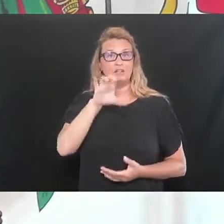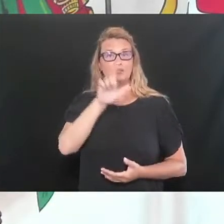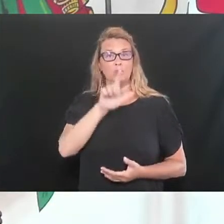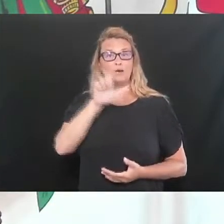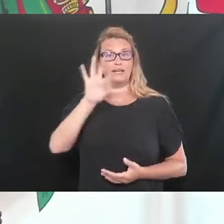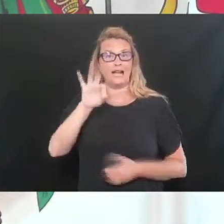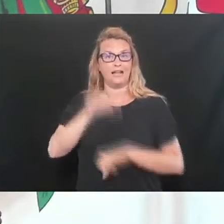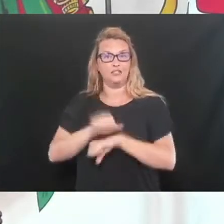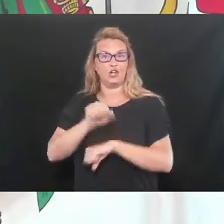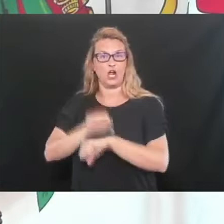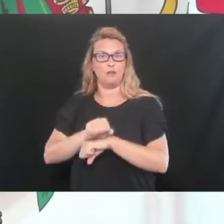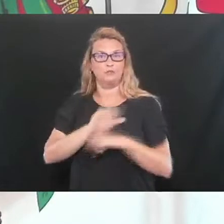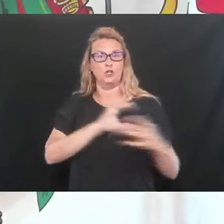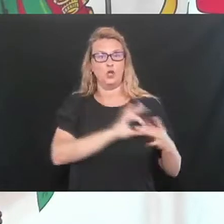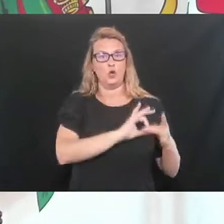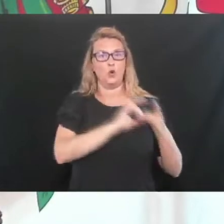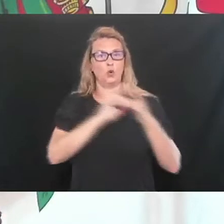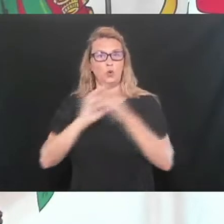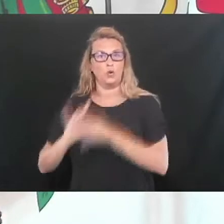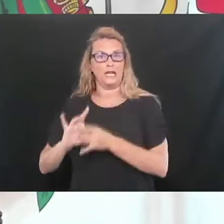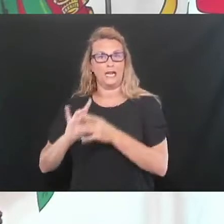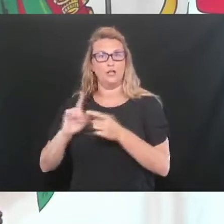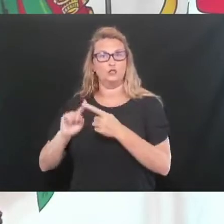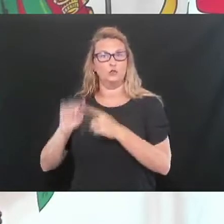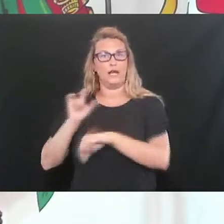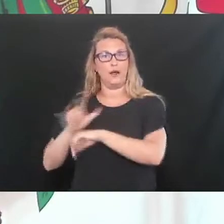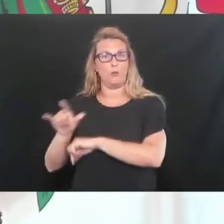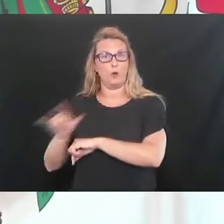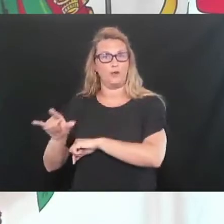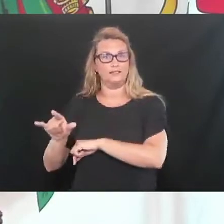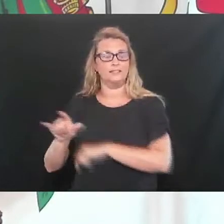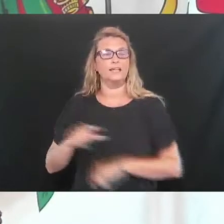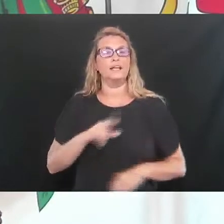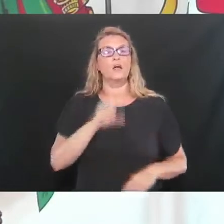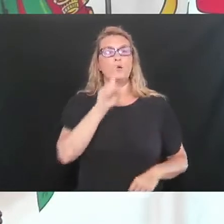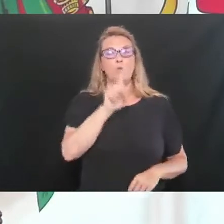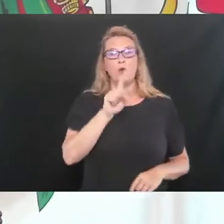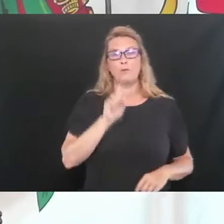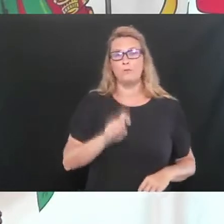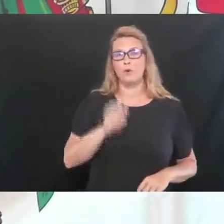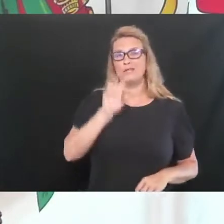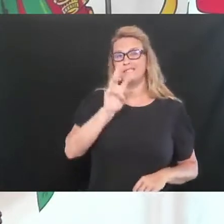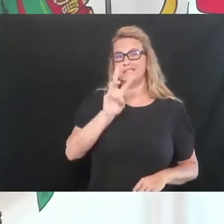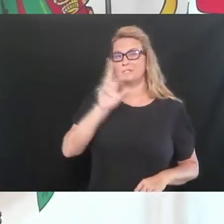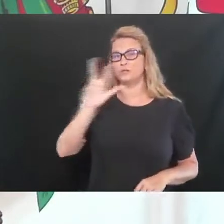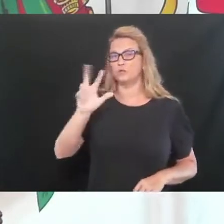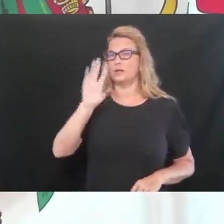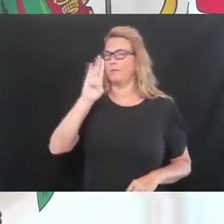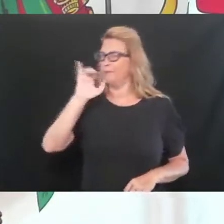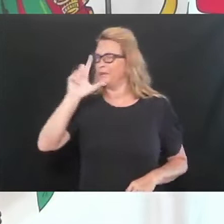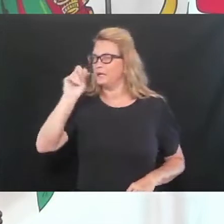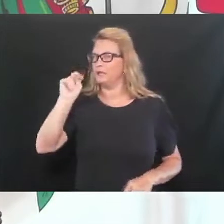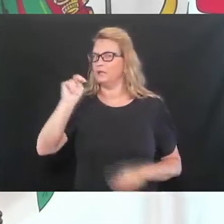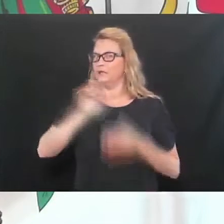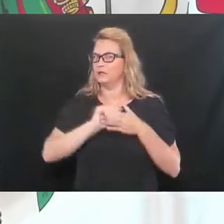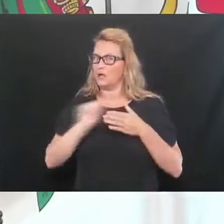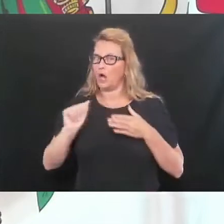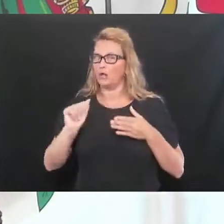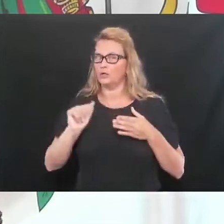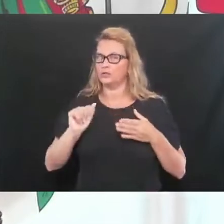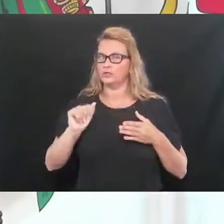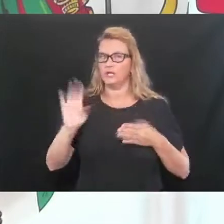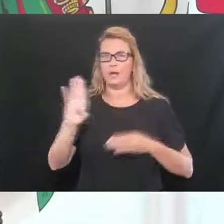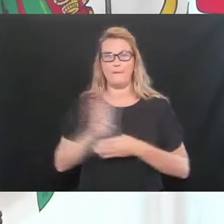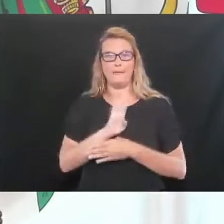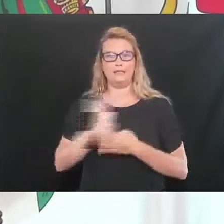10,729 jobs that are related to our airports and a $1.63 billion of